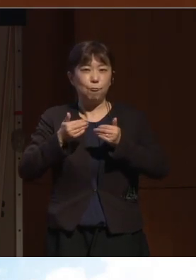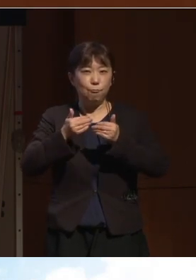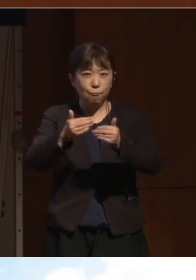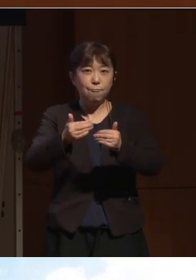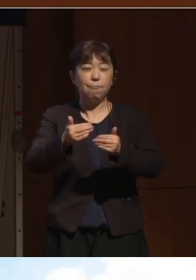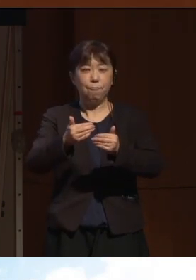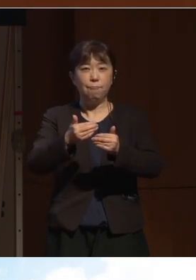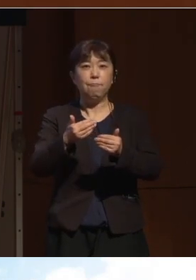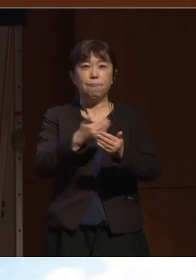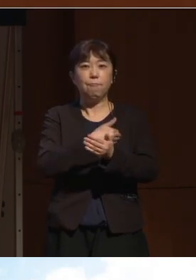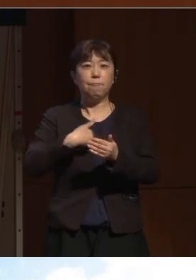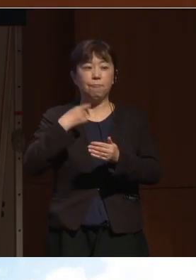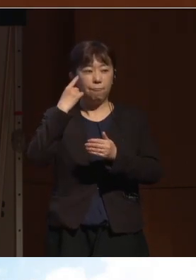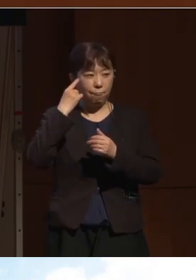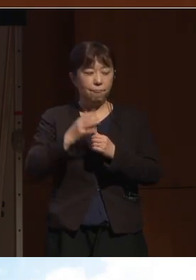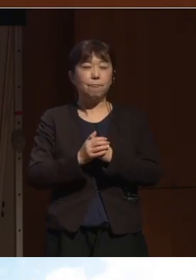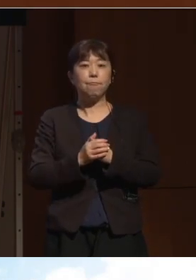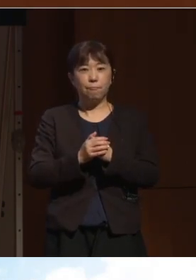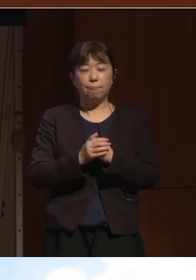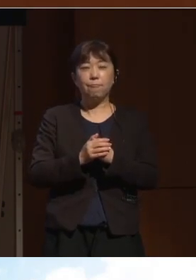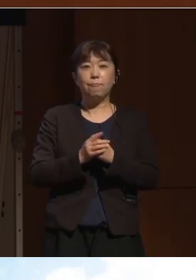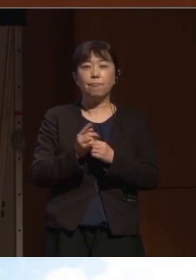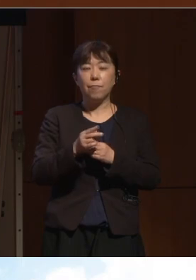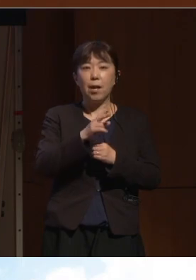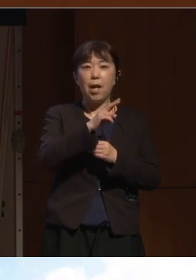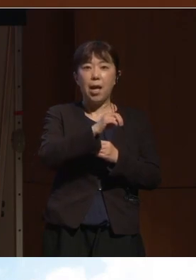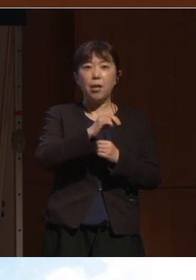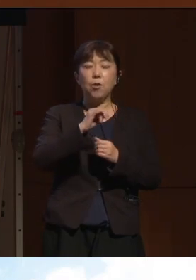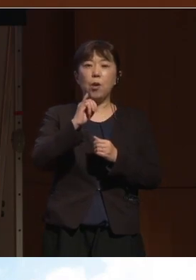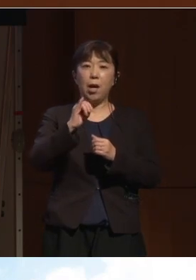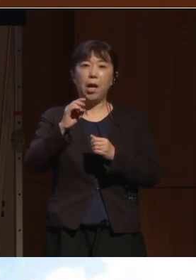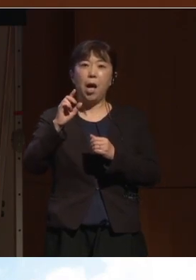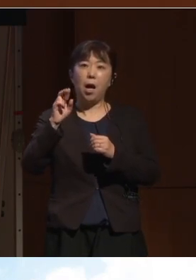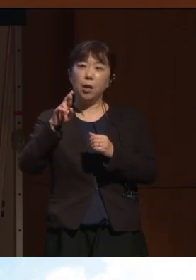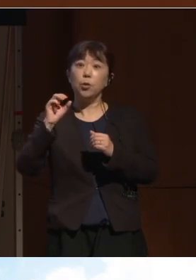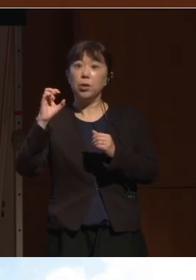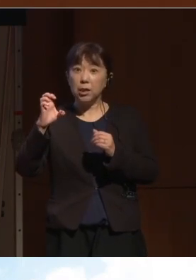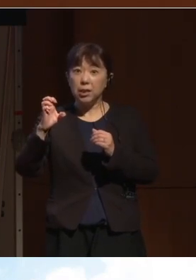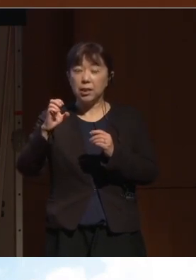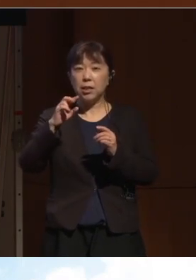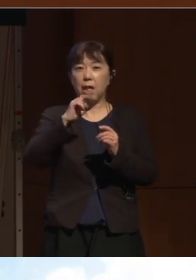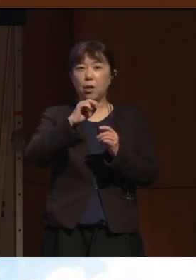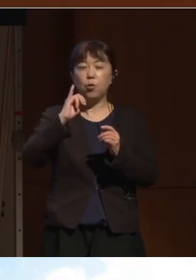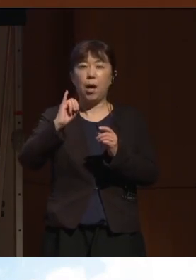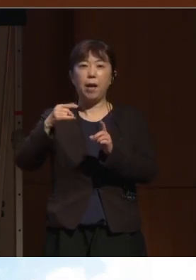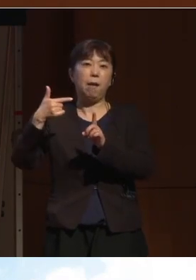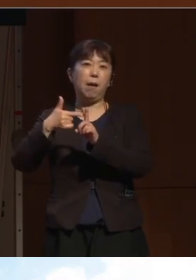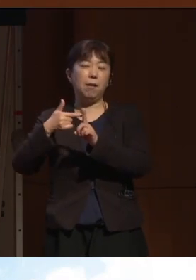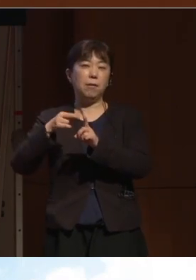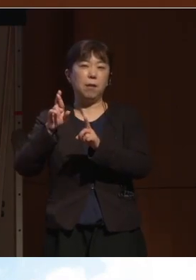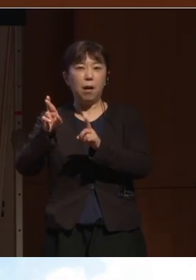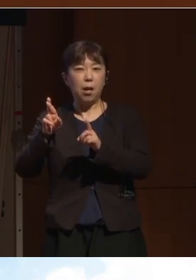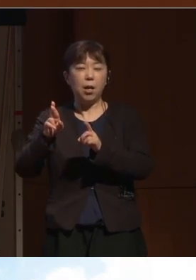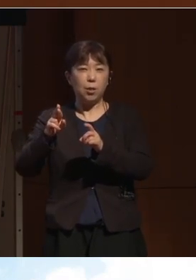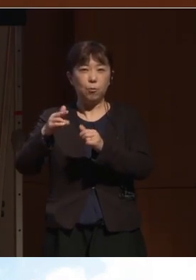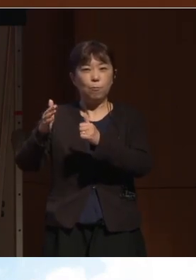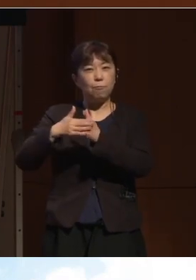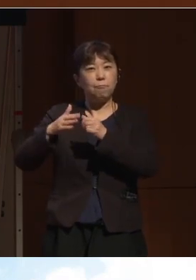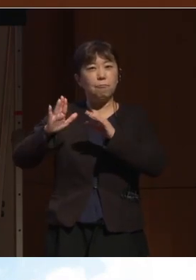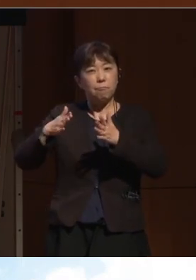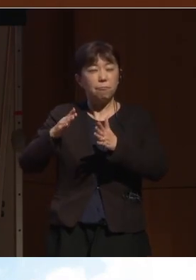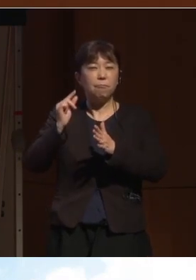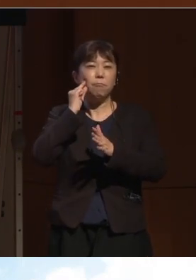NIHR. Research was already embedded in our clinical settings, but there was a huge amount of innovation that was needed to